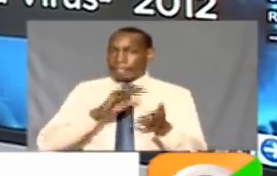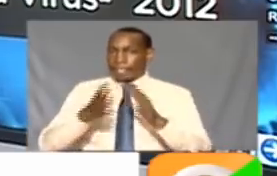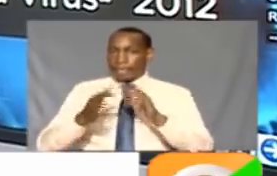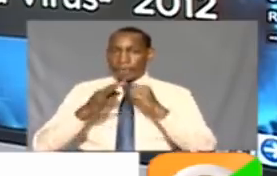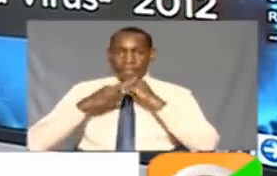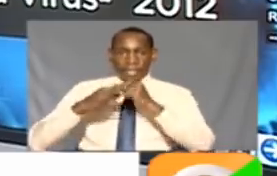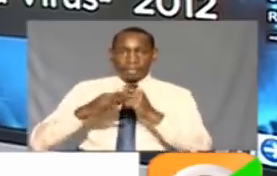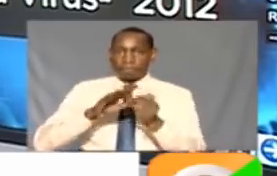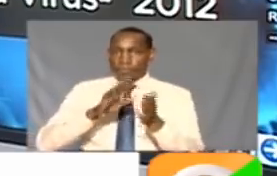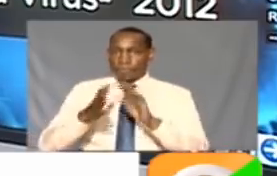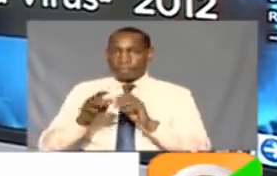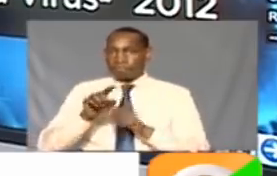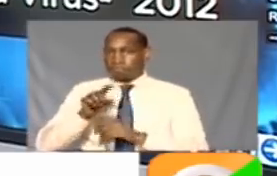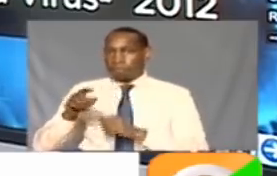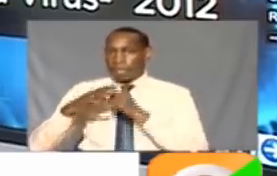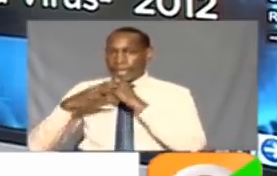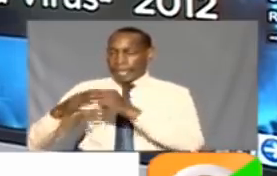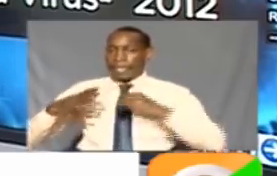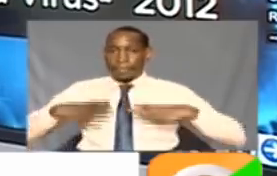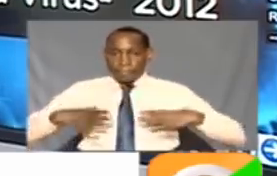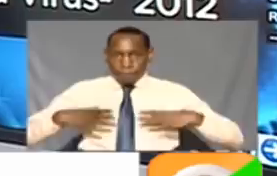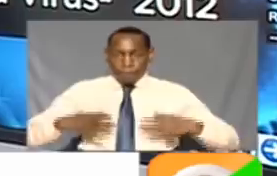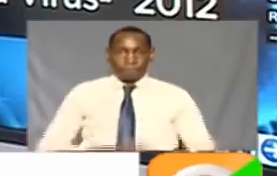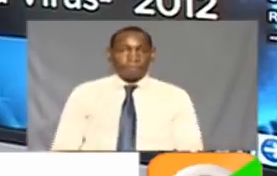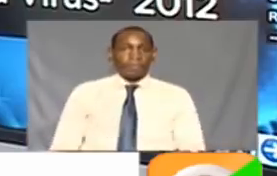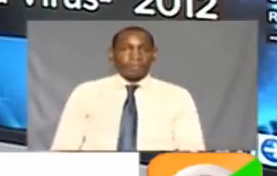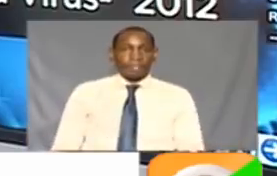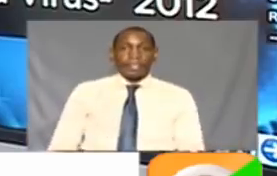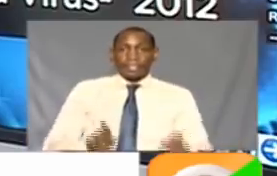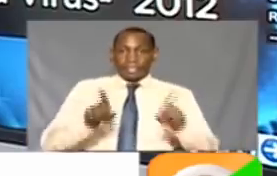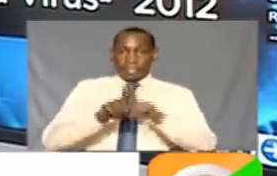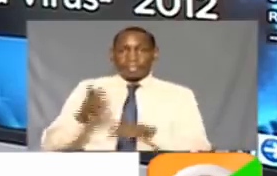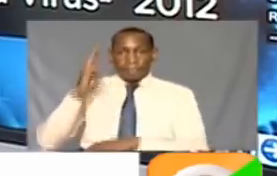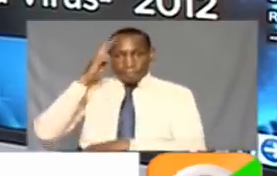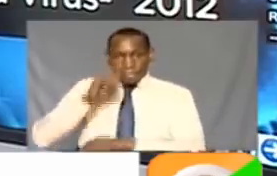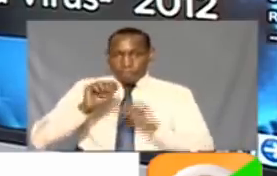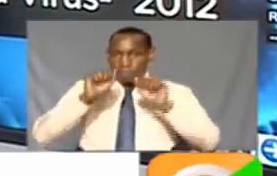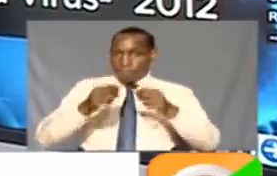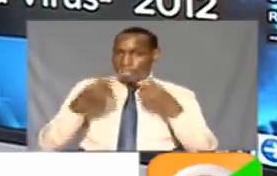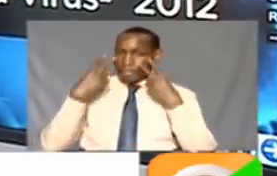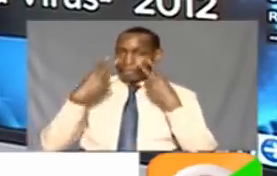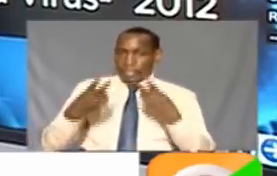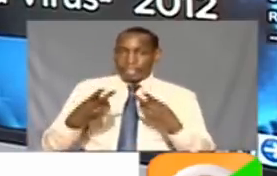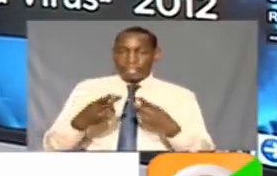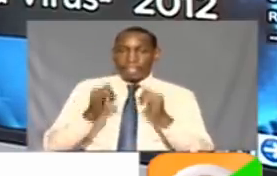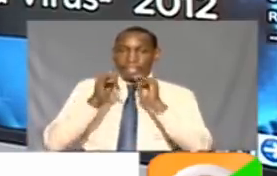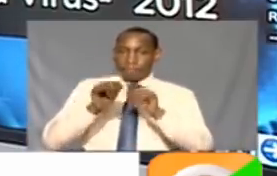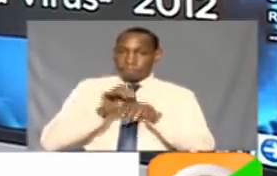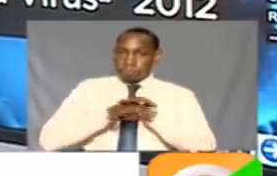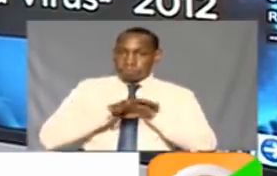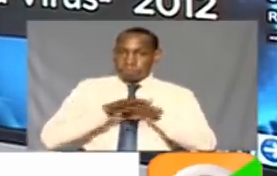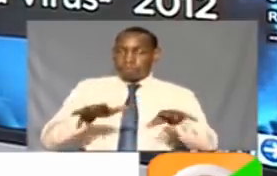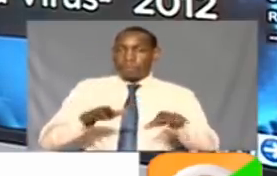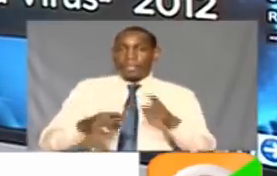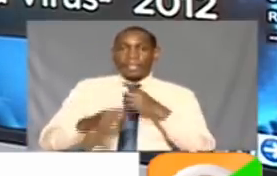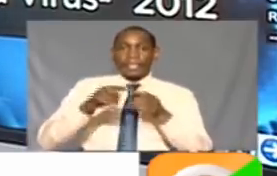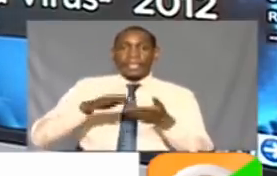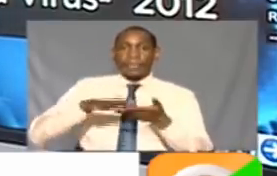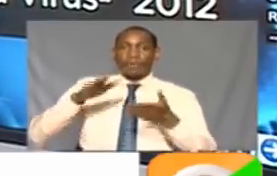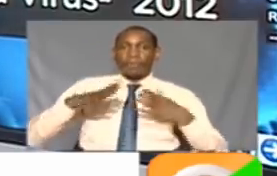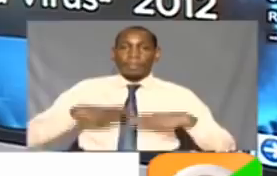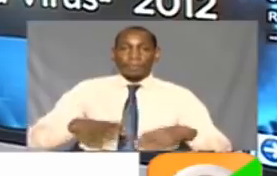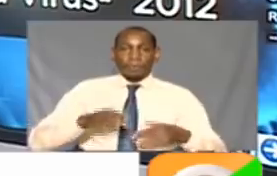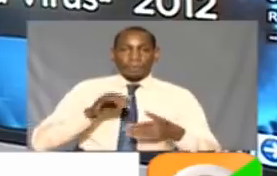800 to 900 people. And this is why you can see this current outbreak has killed far more people than